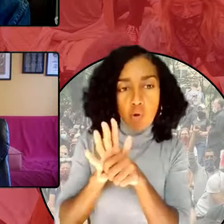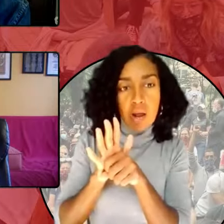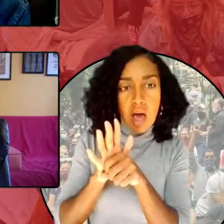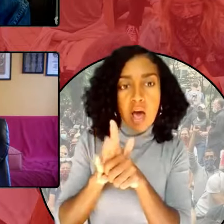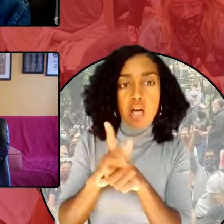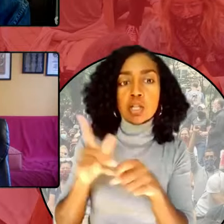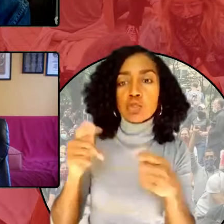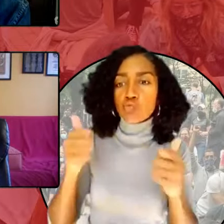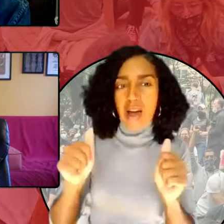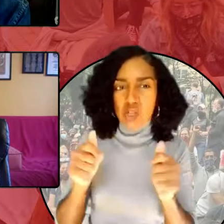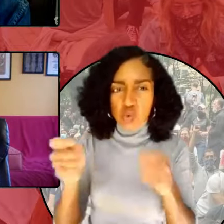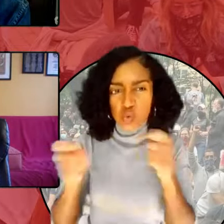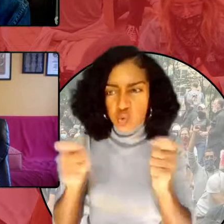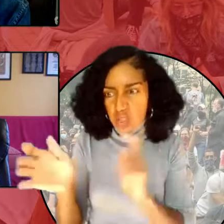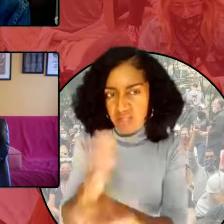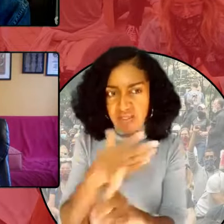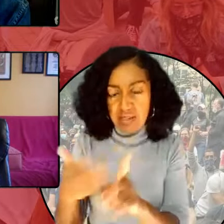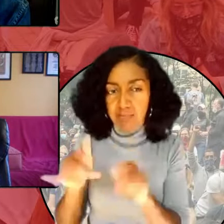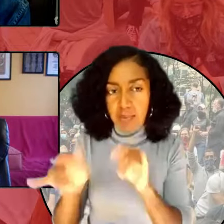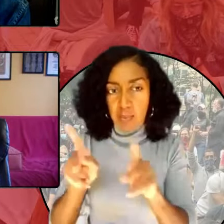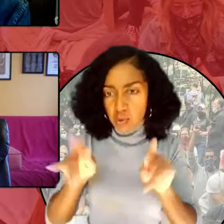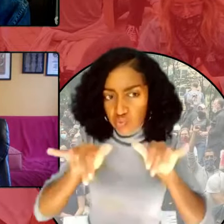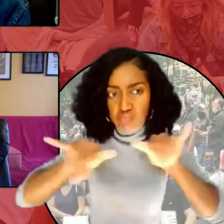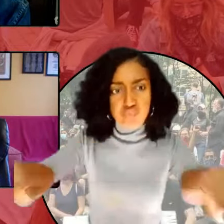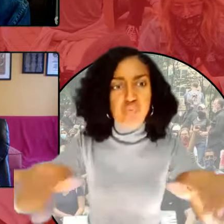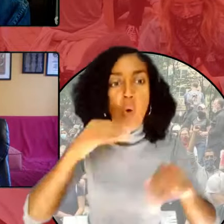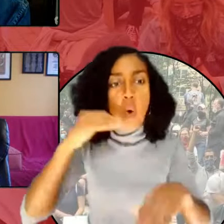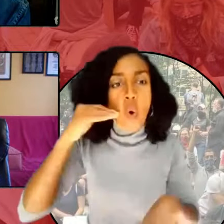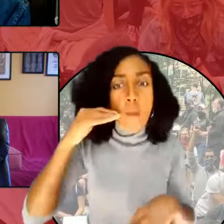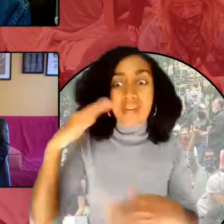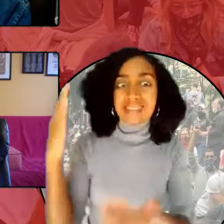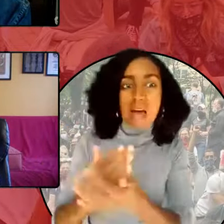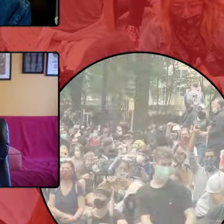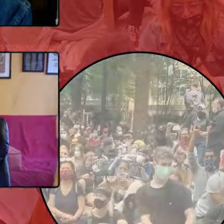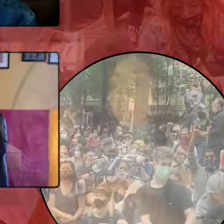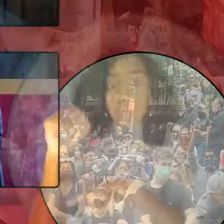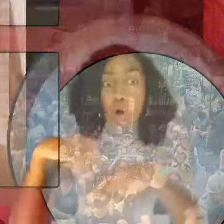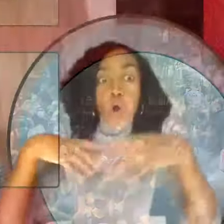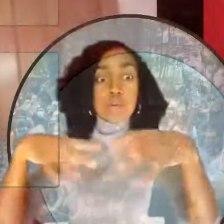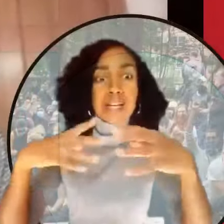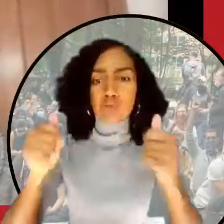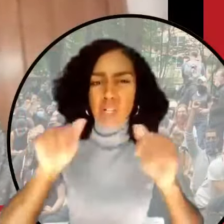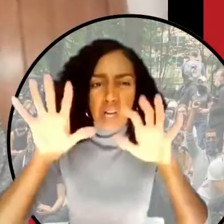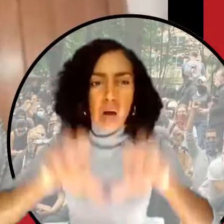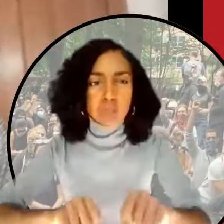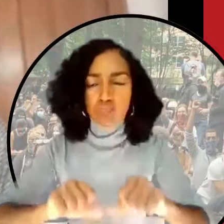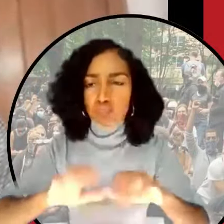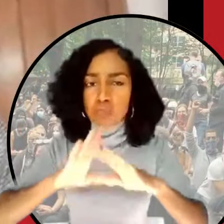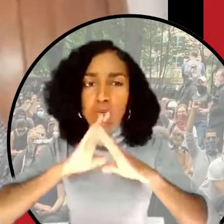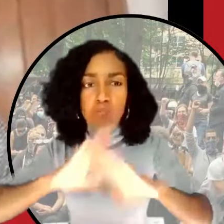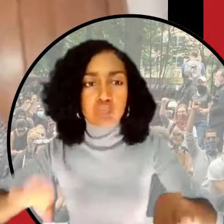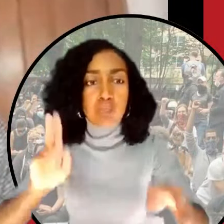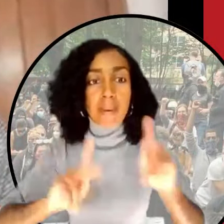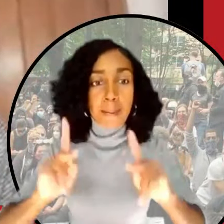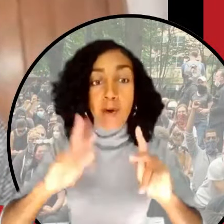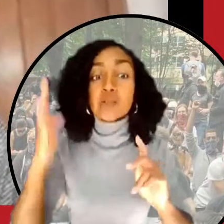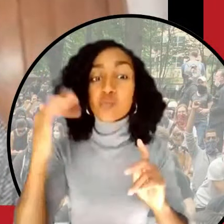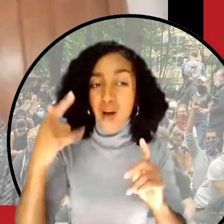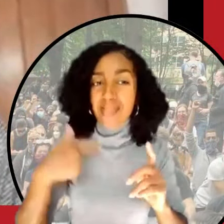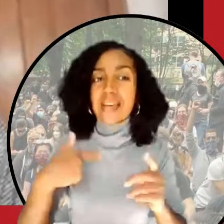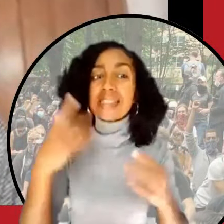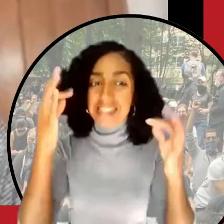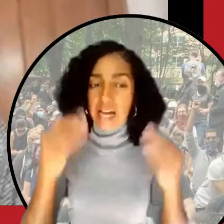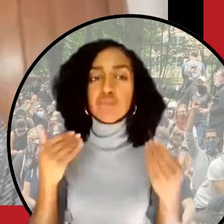stop social protests. And that's why they were so keen to put an incredibly rigid lockdown early